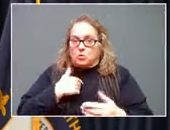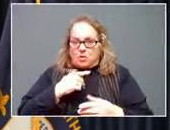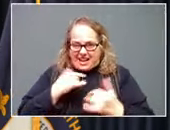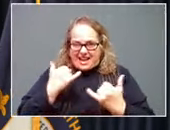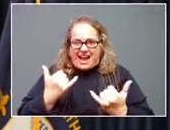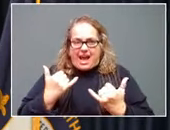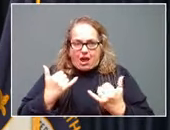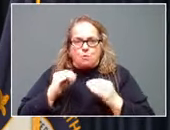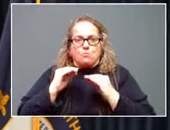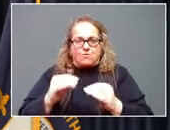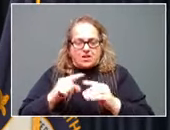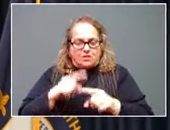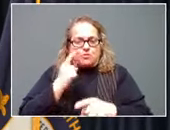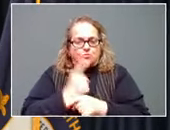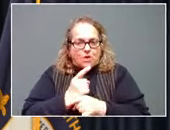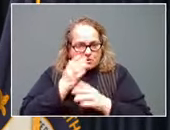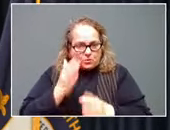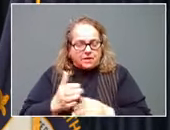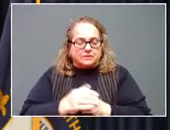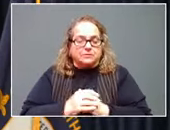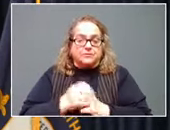right direction. Saturday,